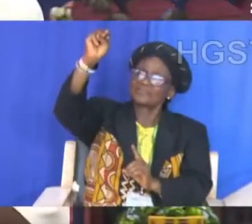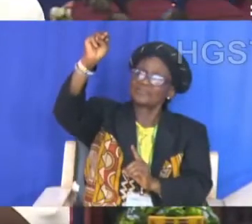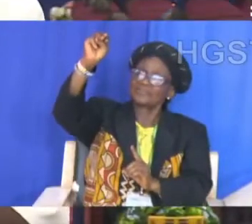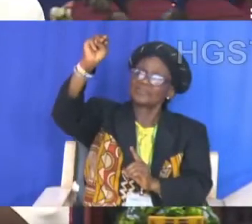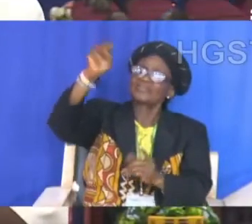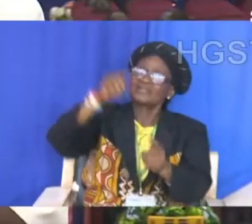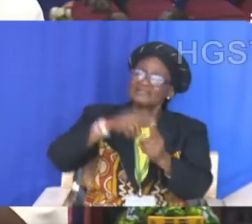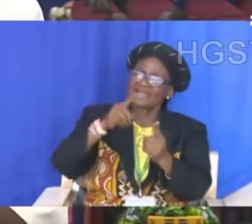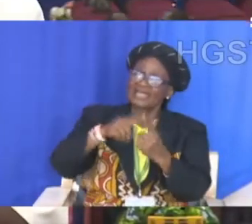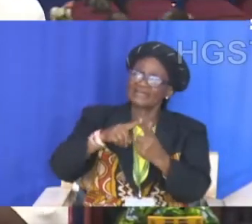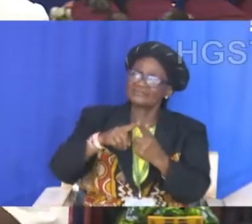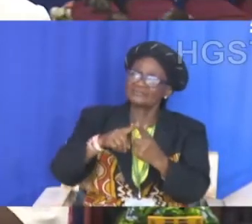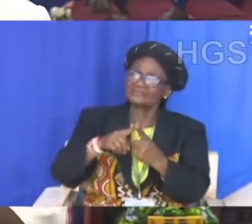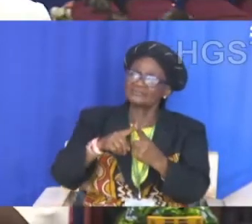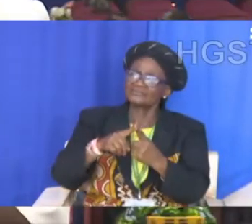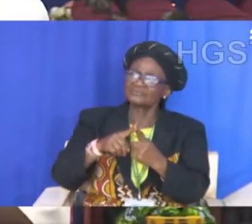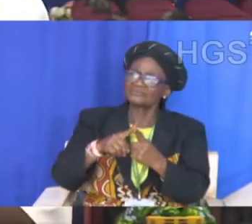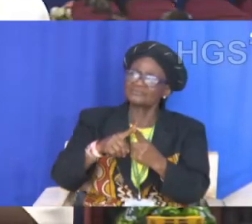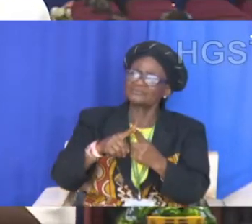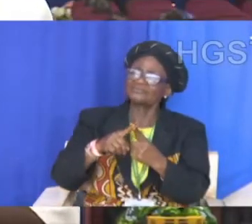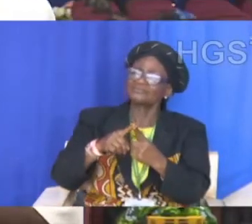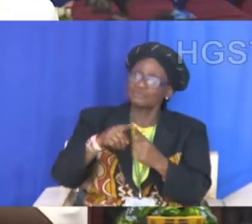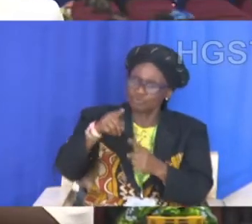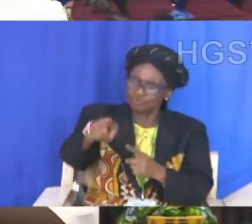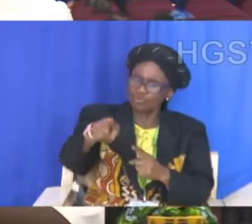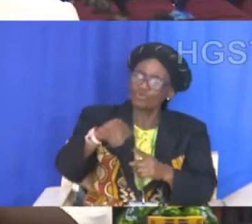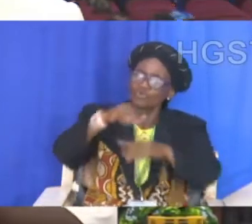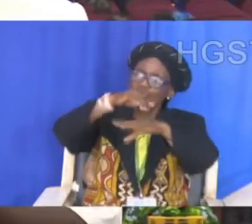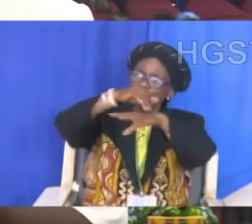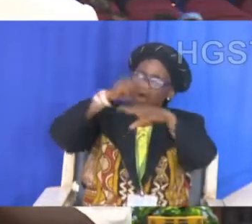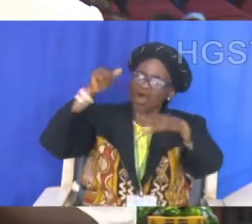then you call on him.